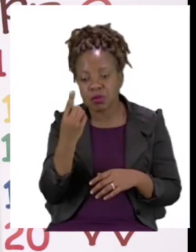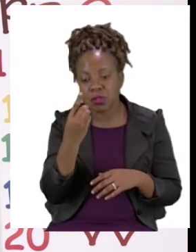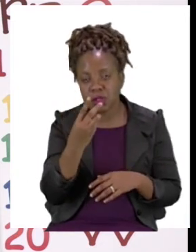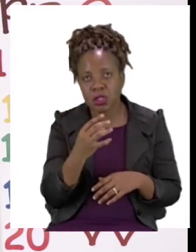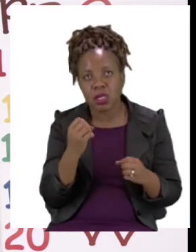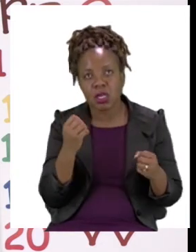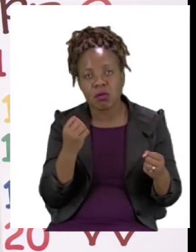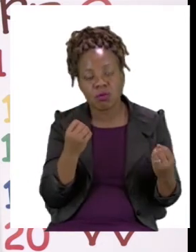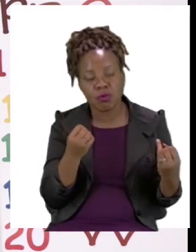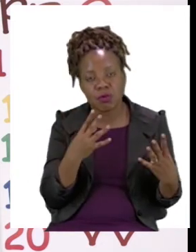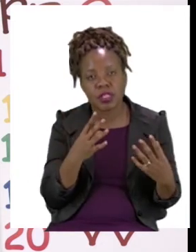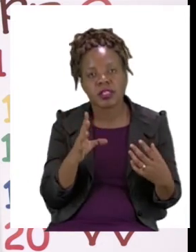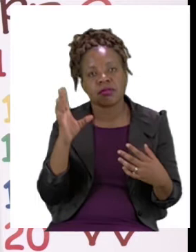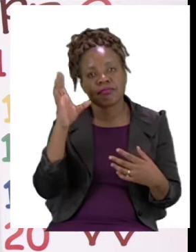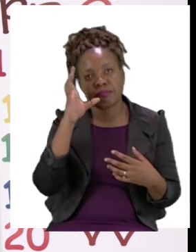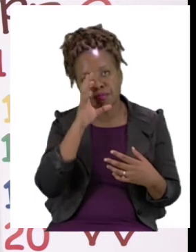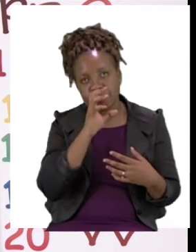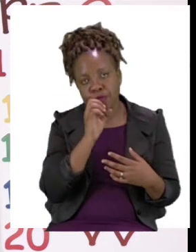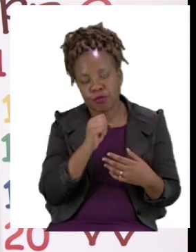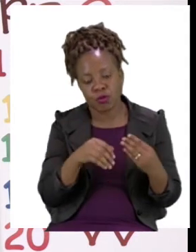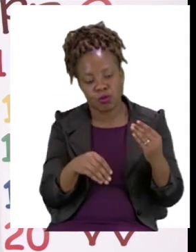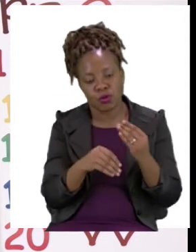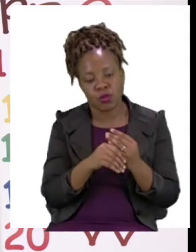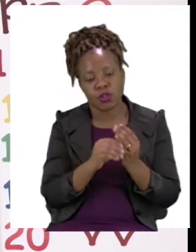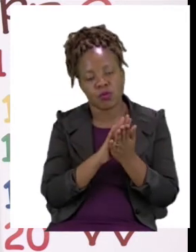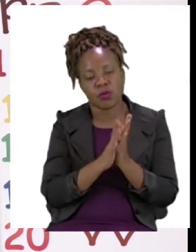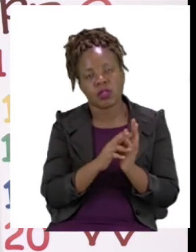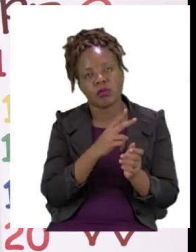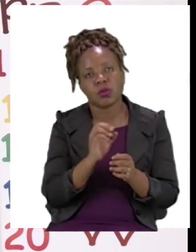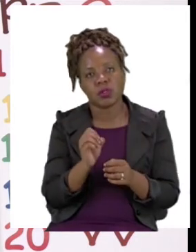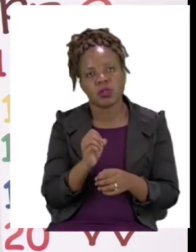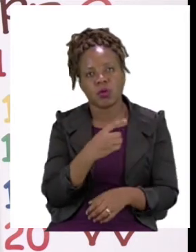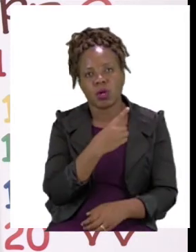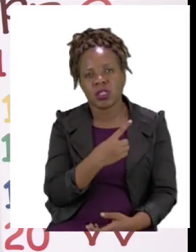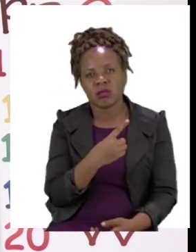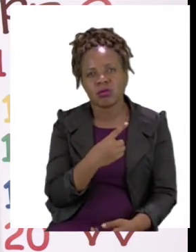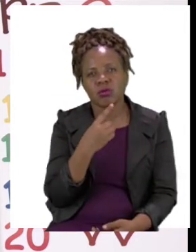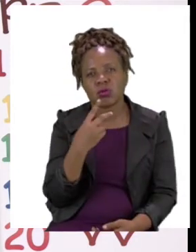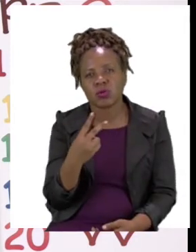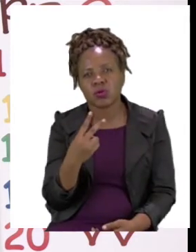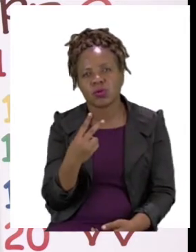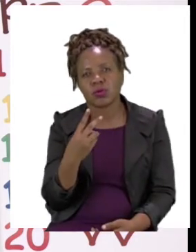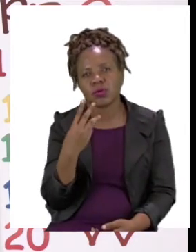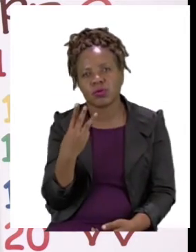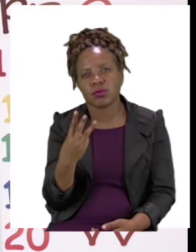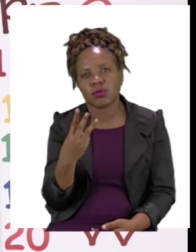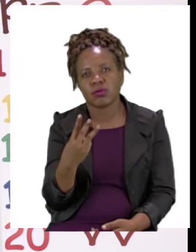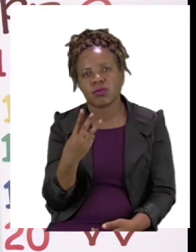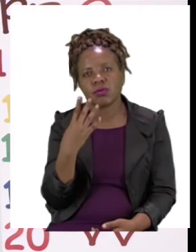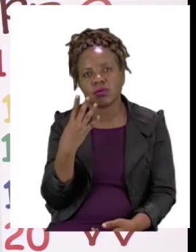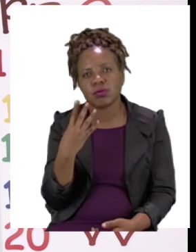to complete the 20 frame. Let's go. 1, 2,